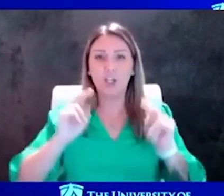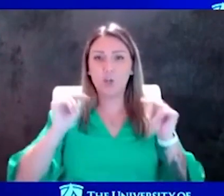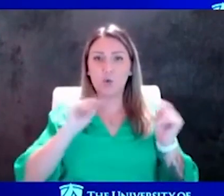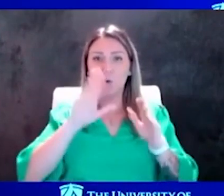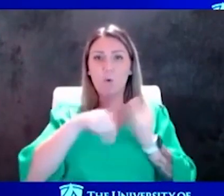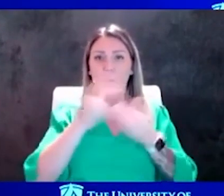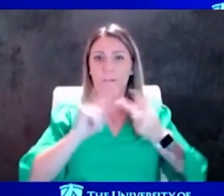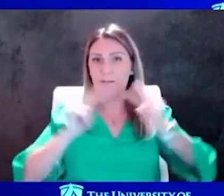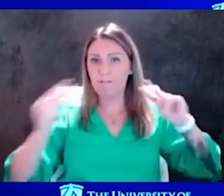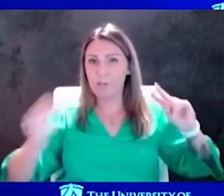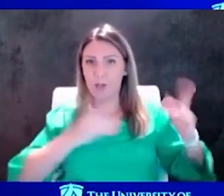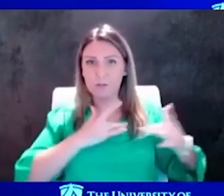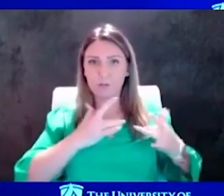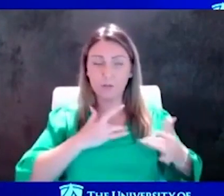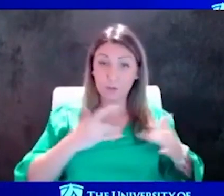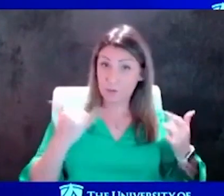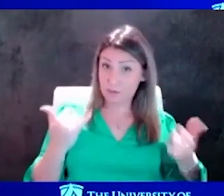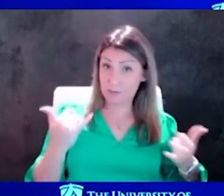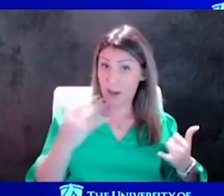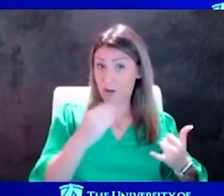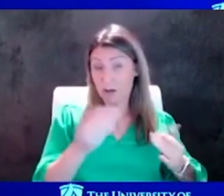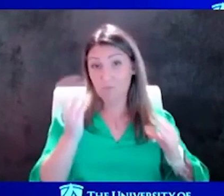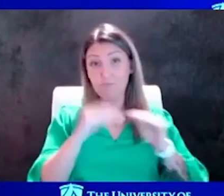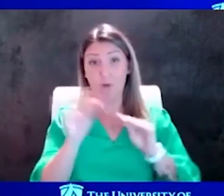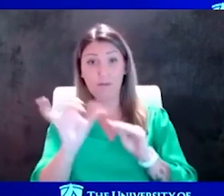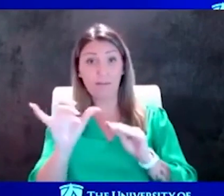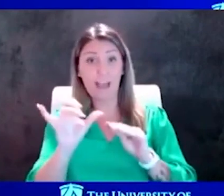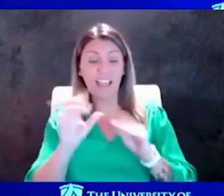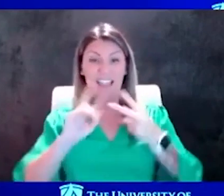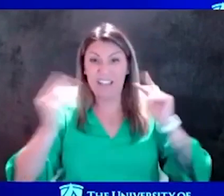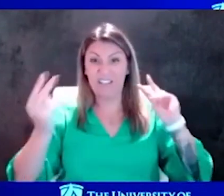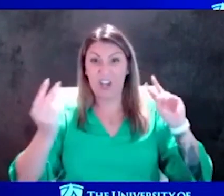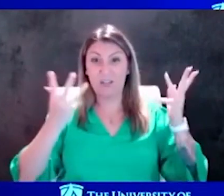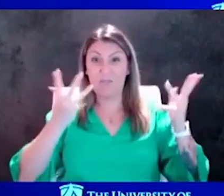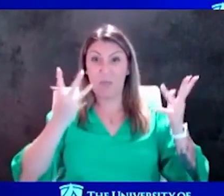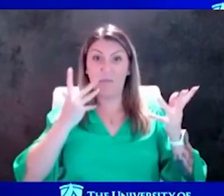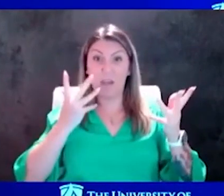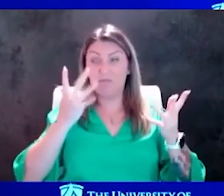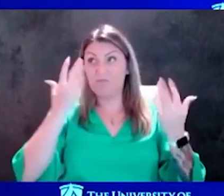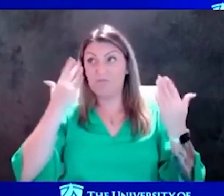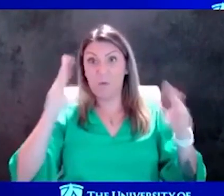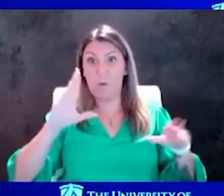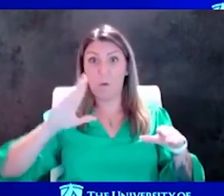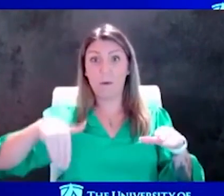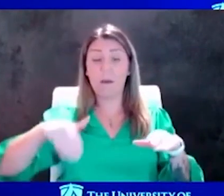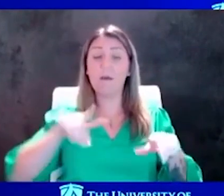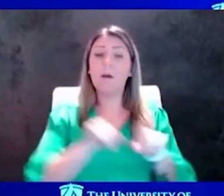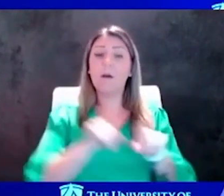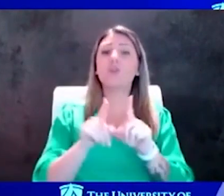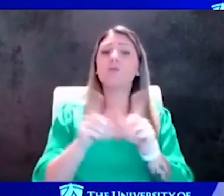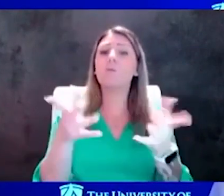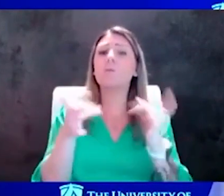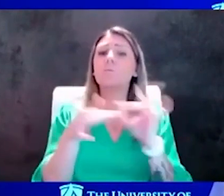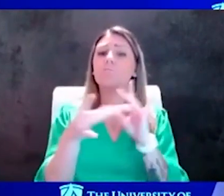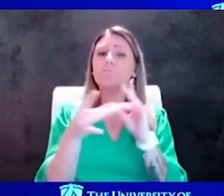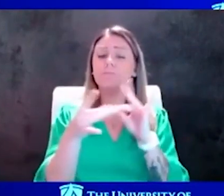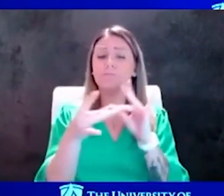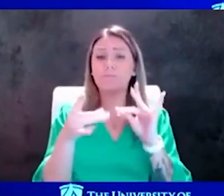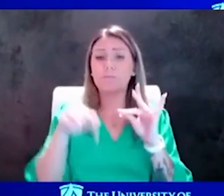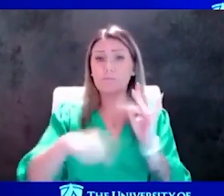that we know about, and more than likely those variants that we don't even know about. But I'll also like to point attention to this week